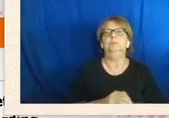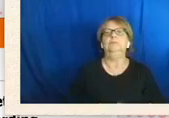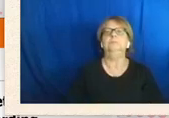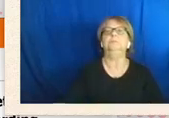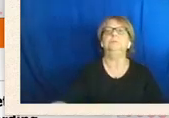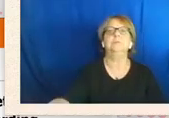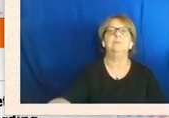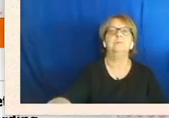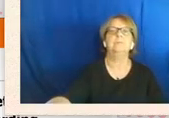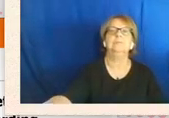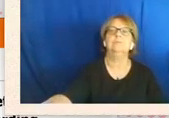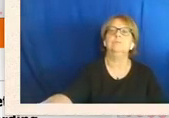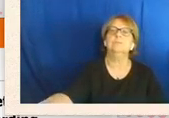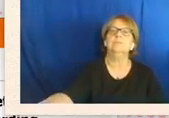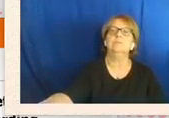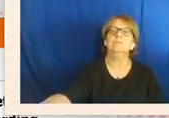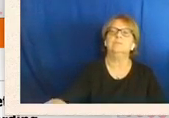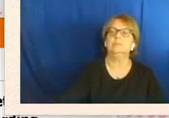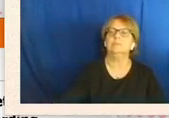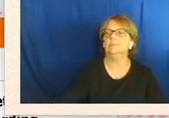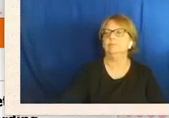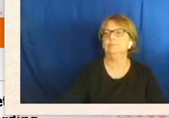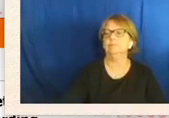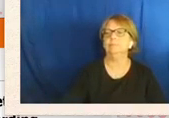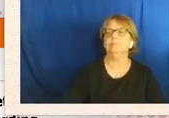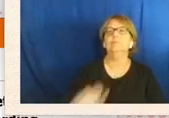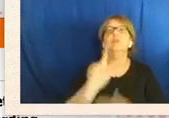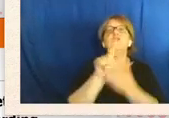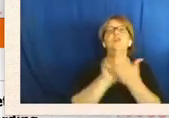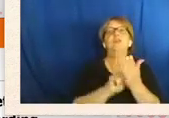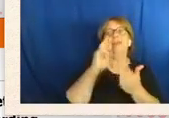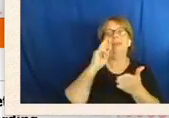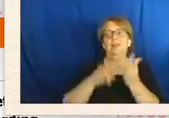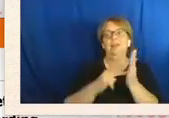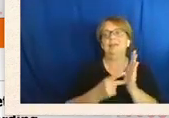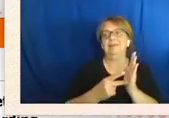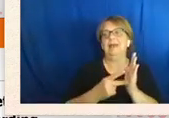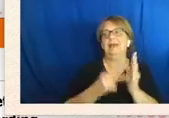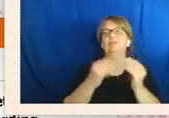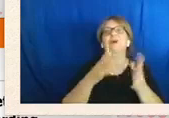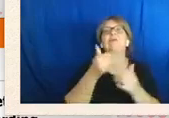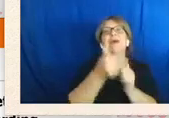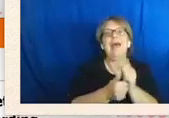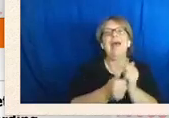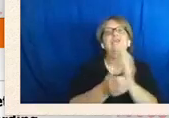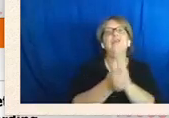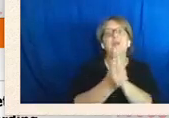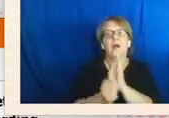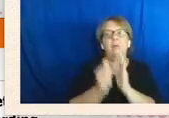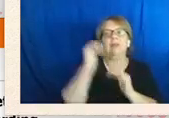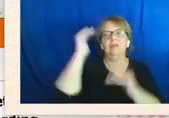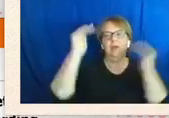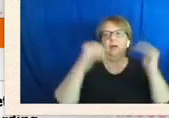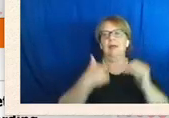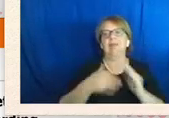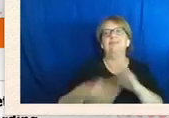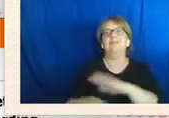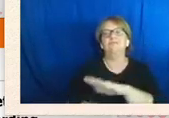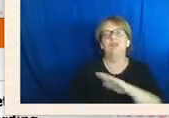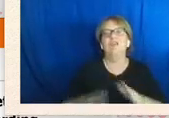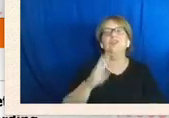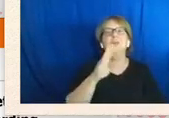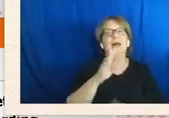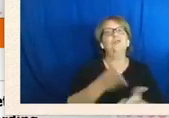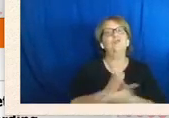So the legal intent for the healthcare surrogate is to provide that every competent adult has a fundamental right of